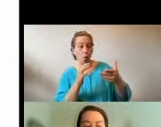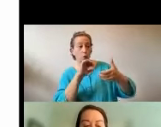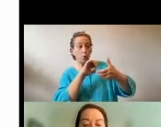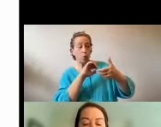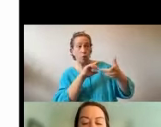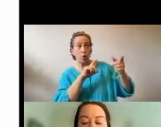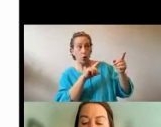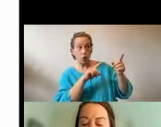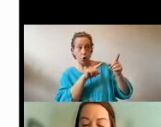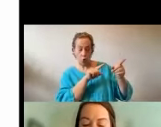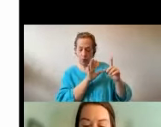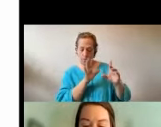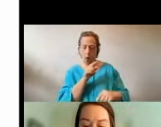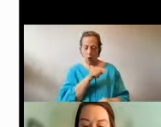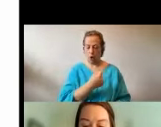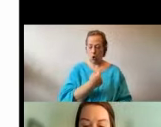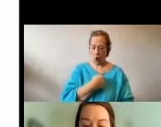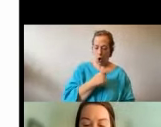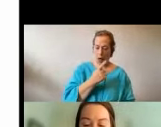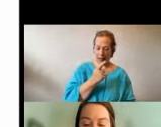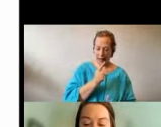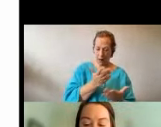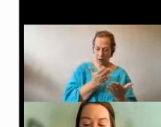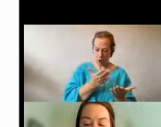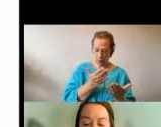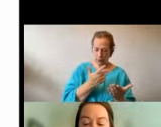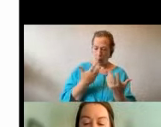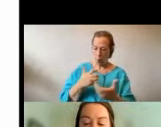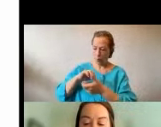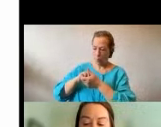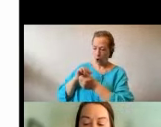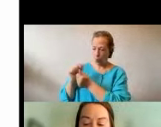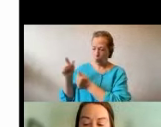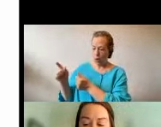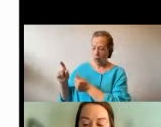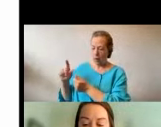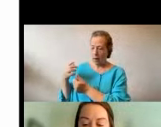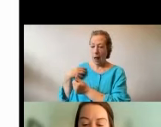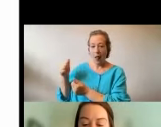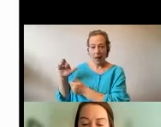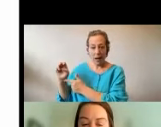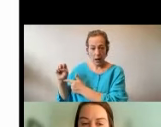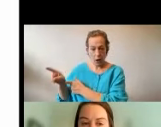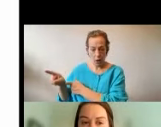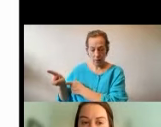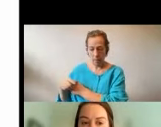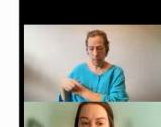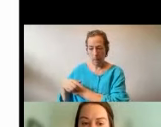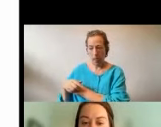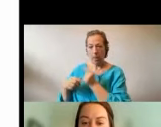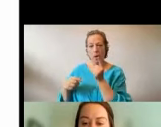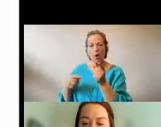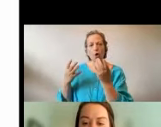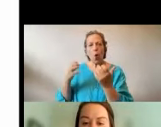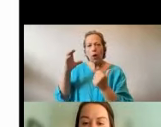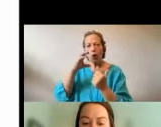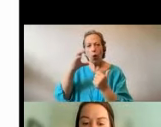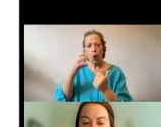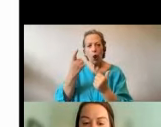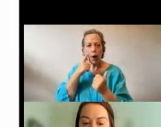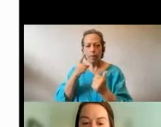healthcare partner. This is where you're really going to want to find the healthcare champions. It can